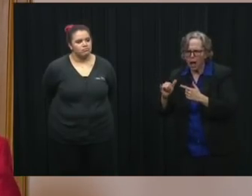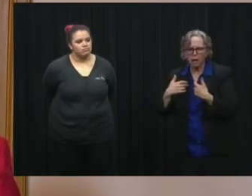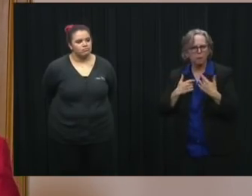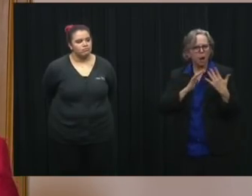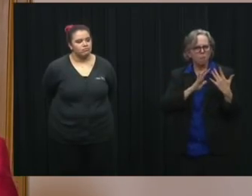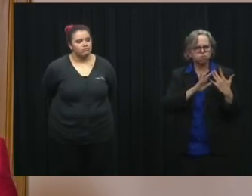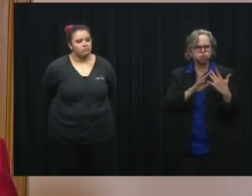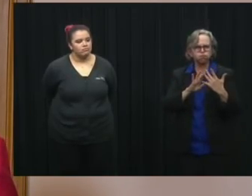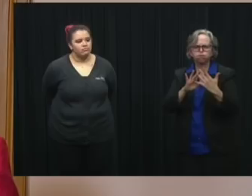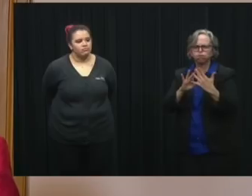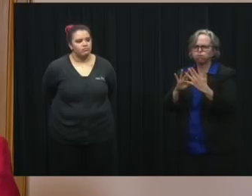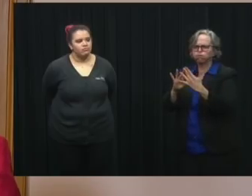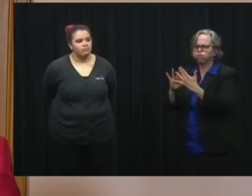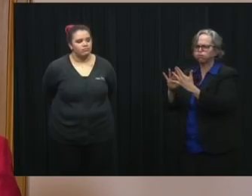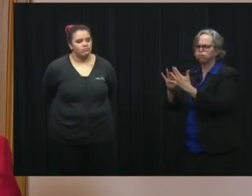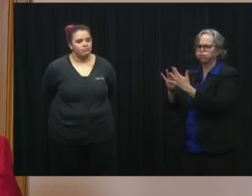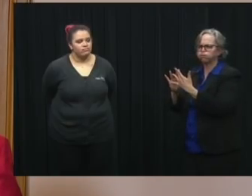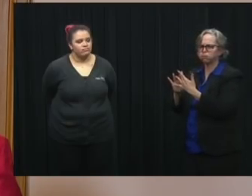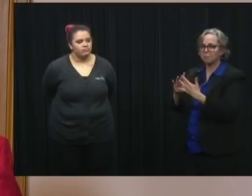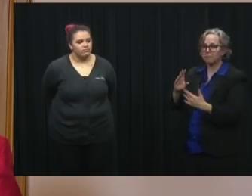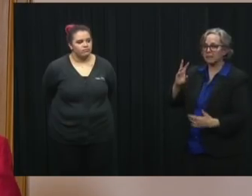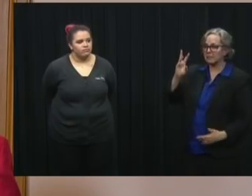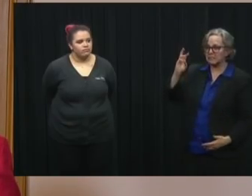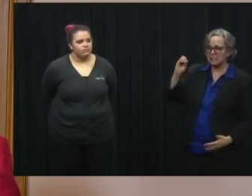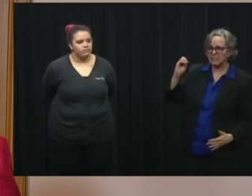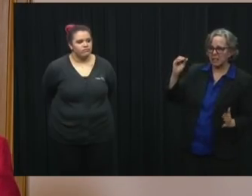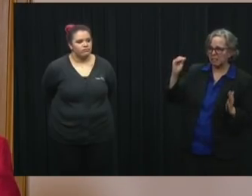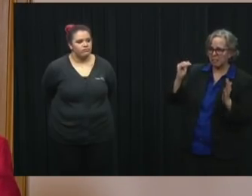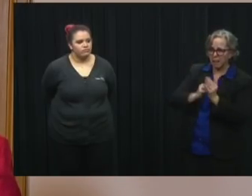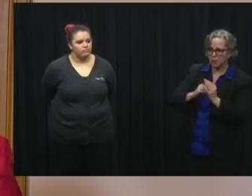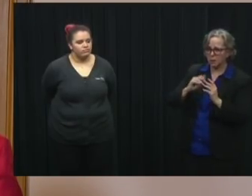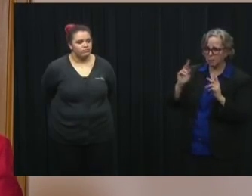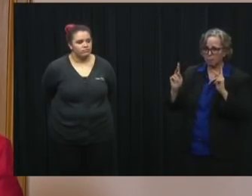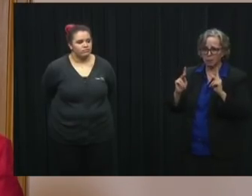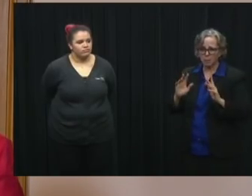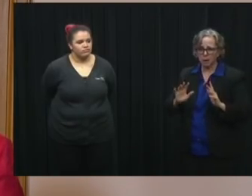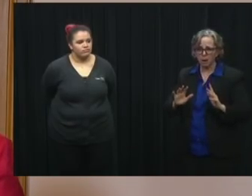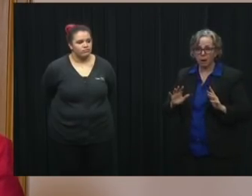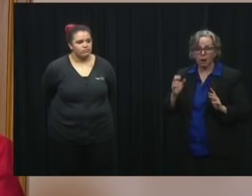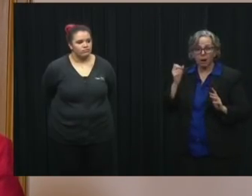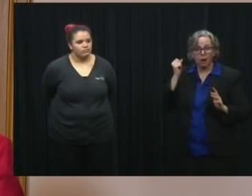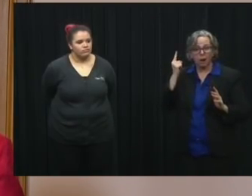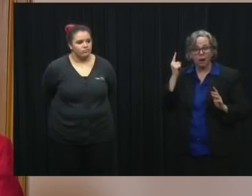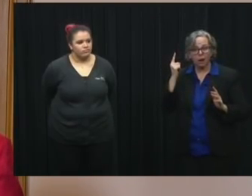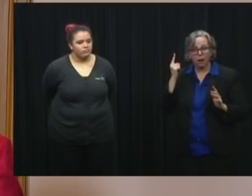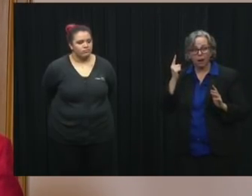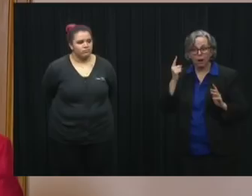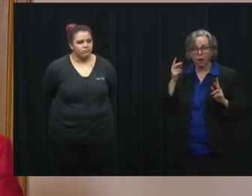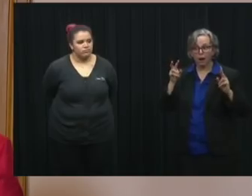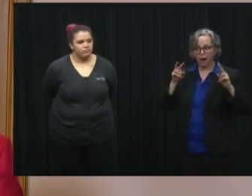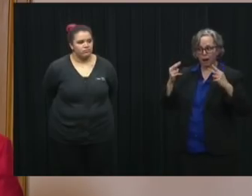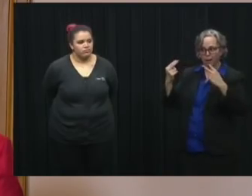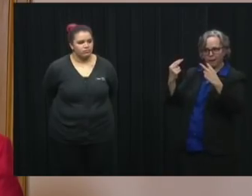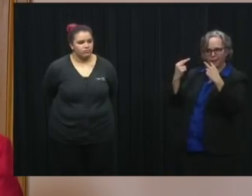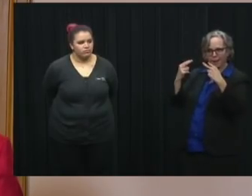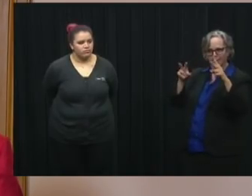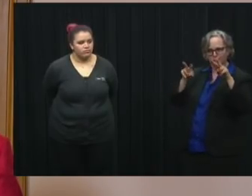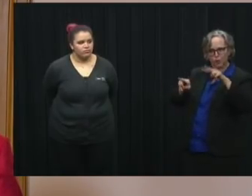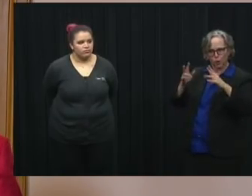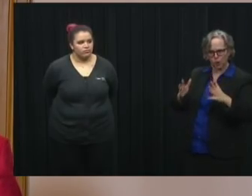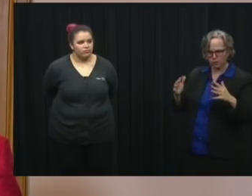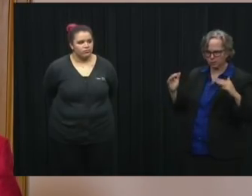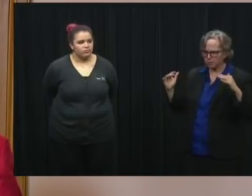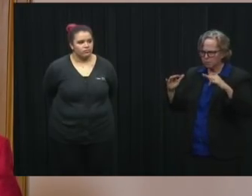having 60,000 people from 80, as spectators, 60,000 people in a relatively small area for 4 straight days from 80